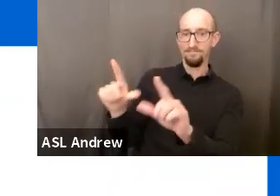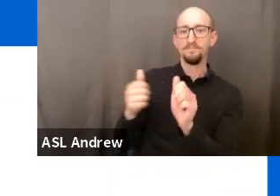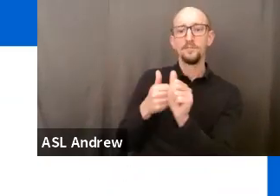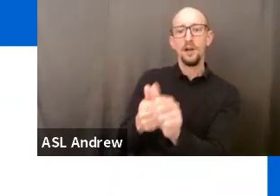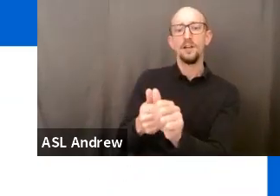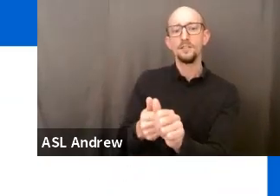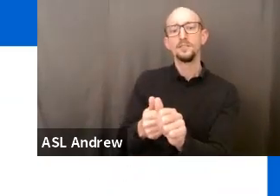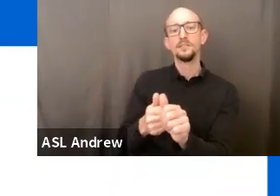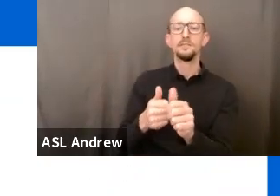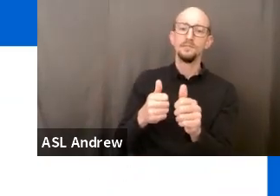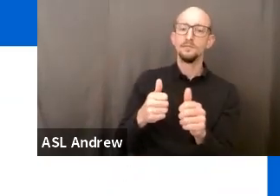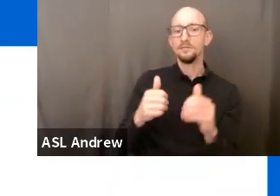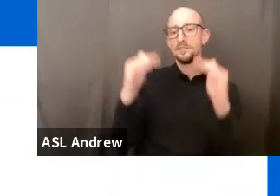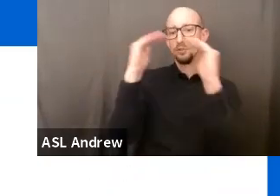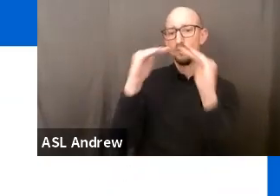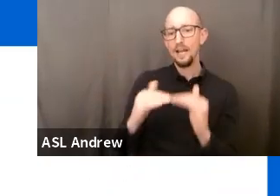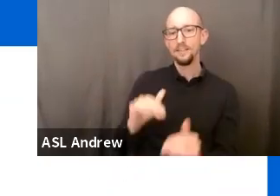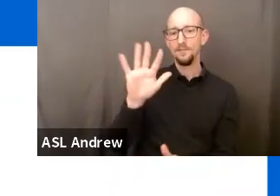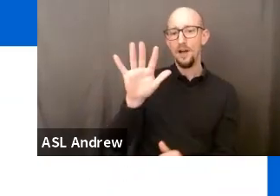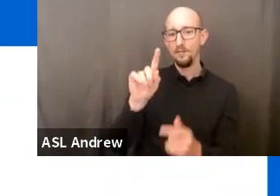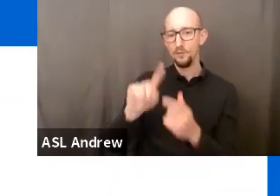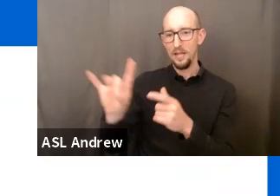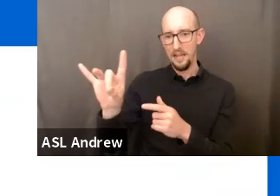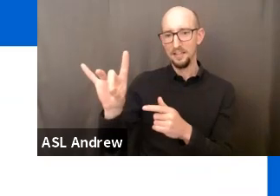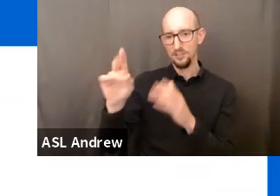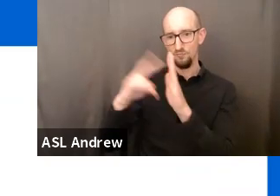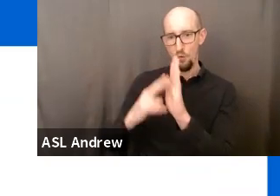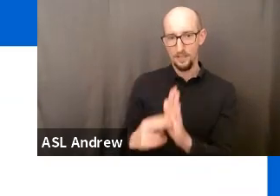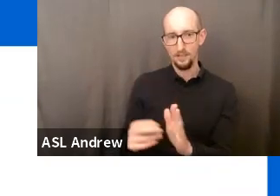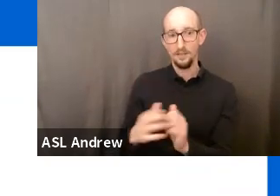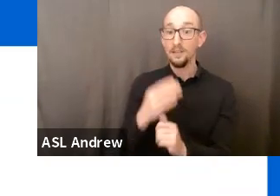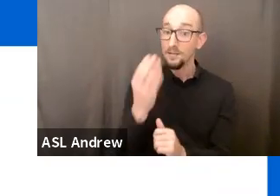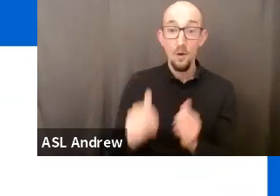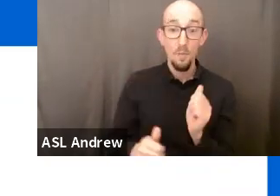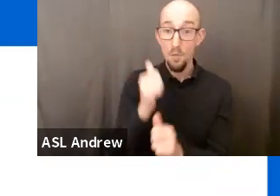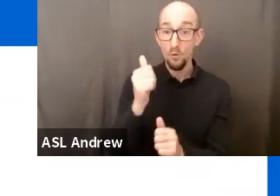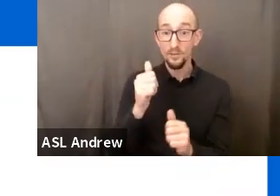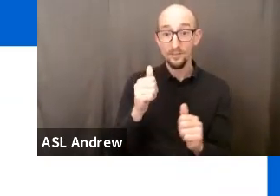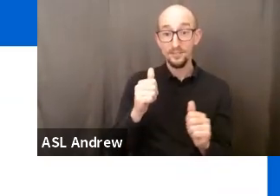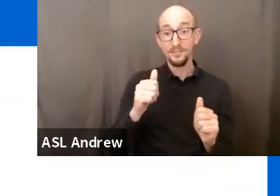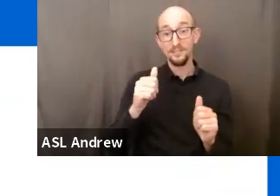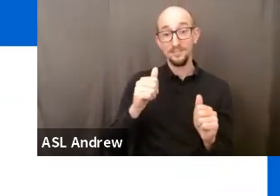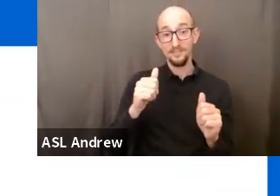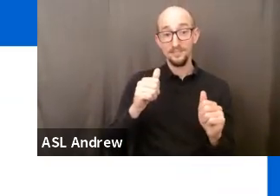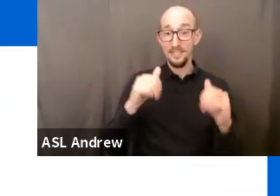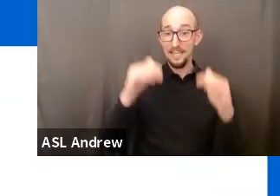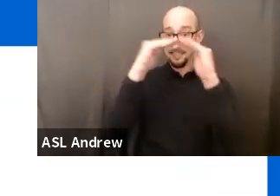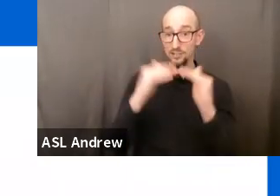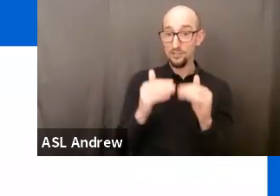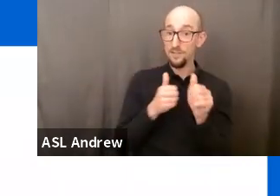So while the majority of census tract tiers don't change, I can